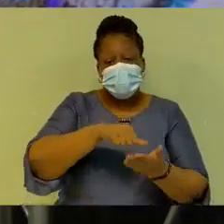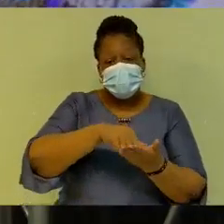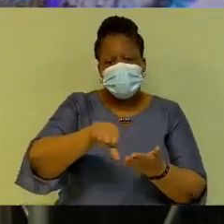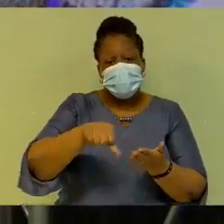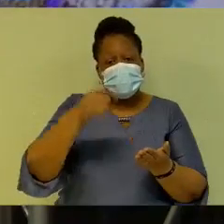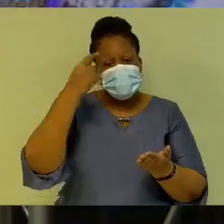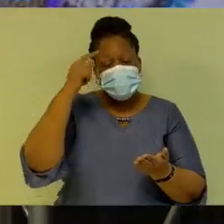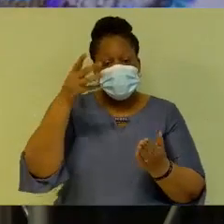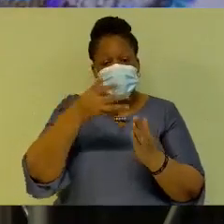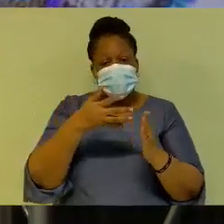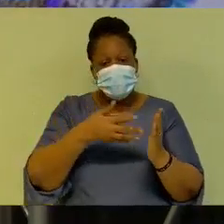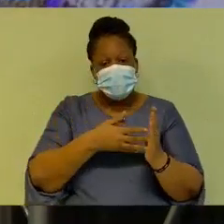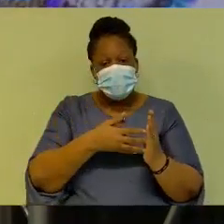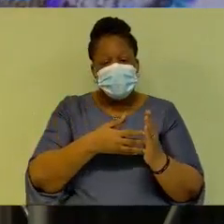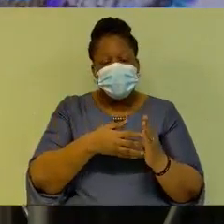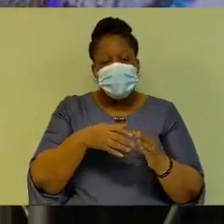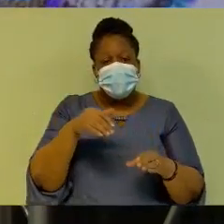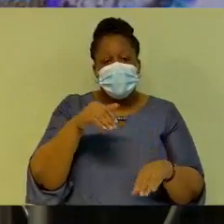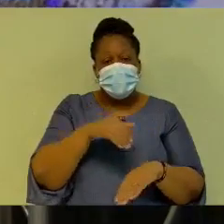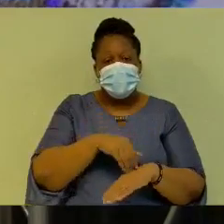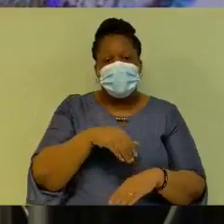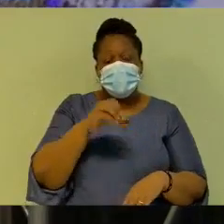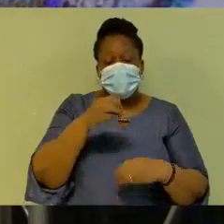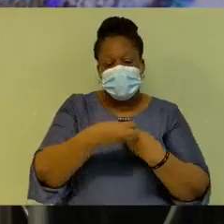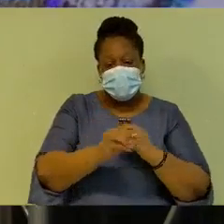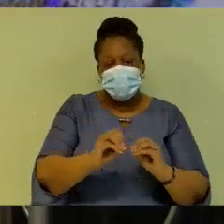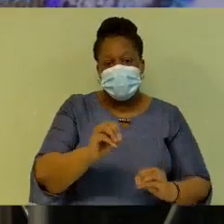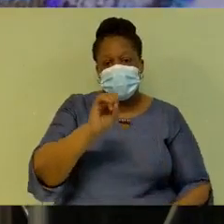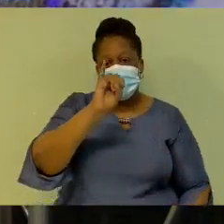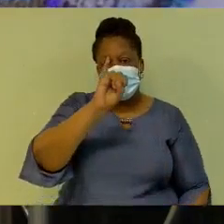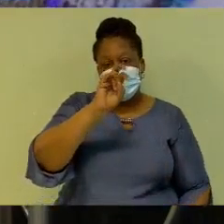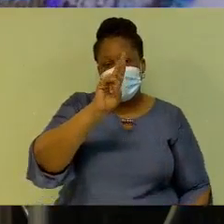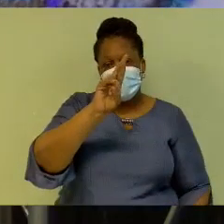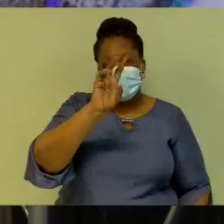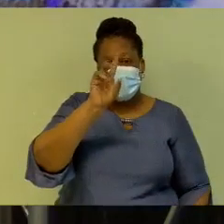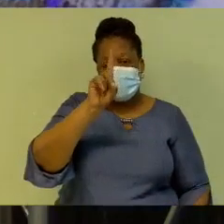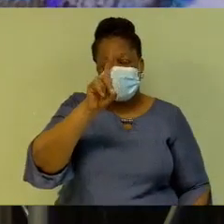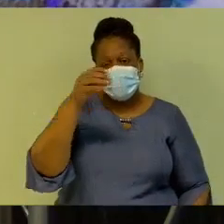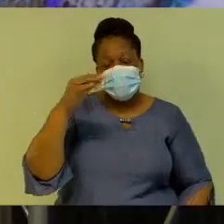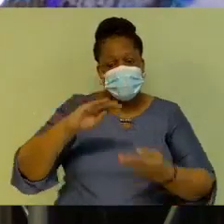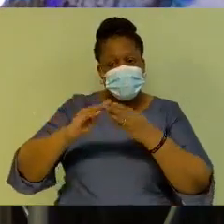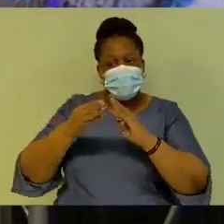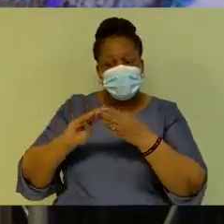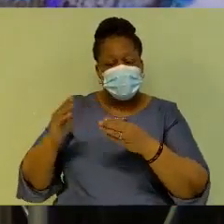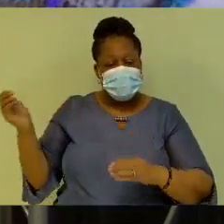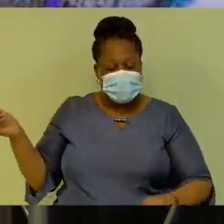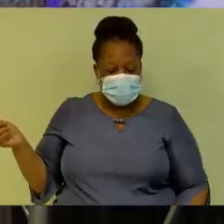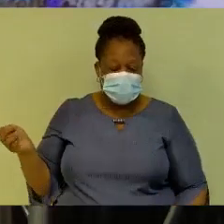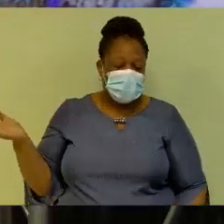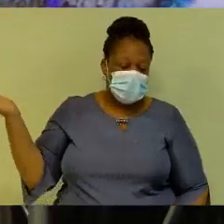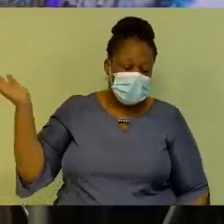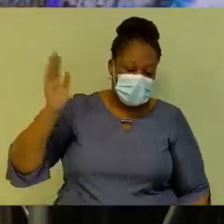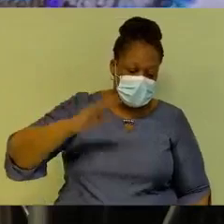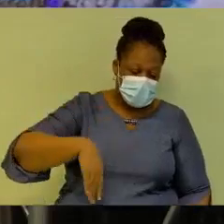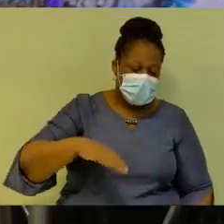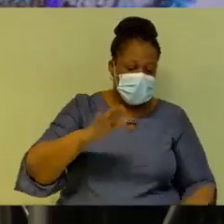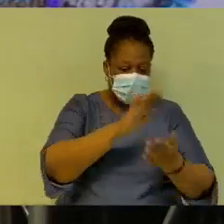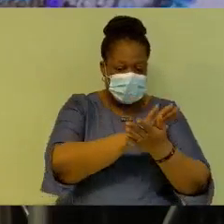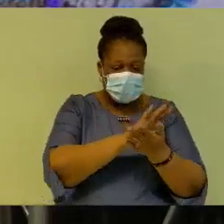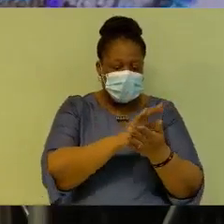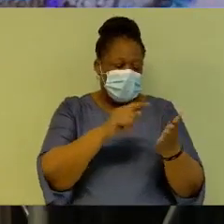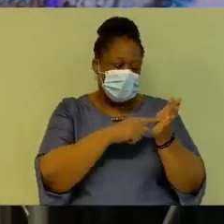Inland Revenue Department and have your receipt and other documents available when you come to do the